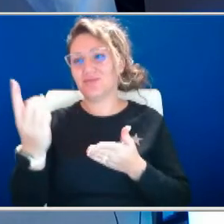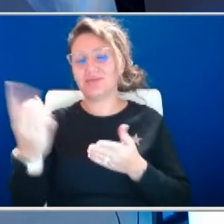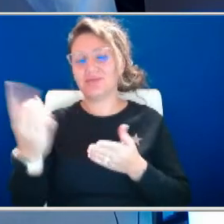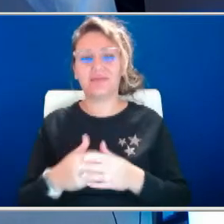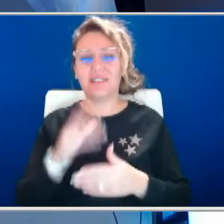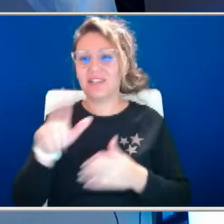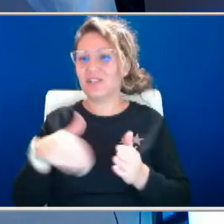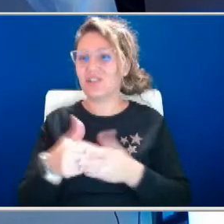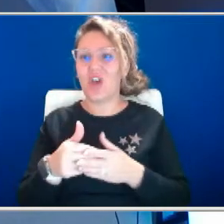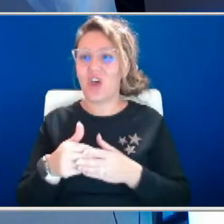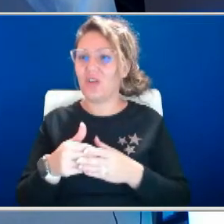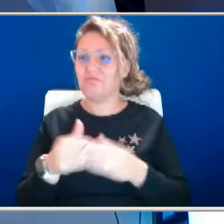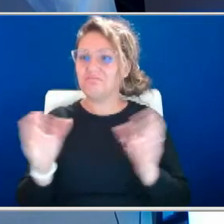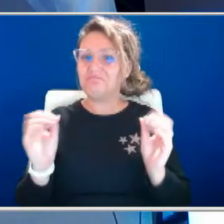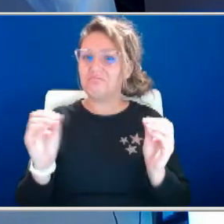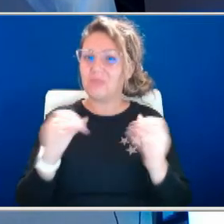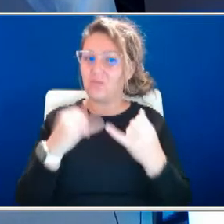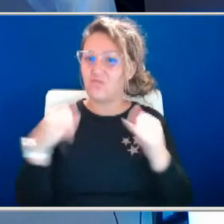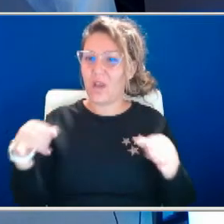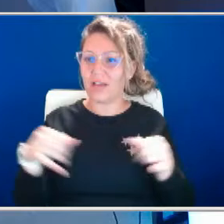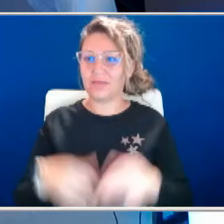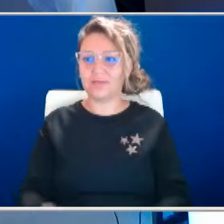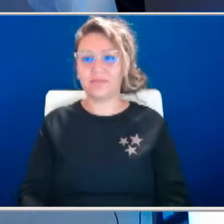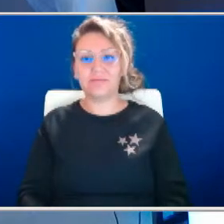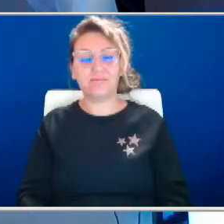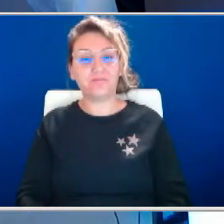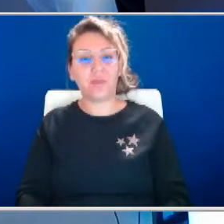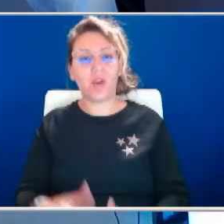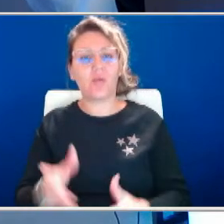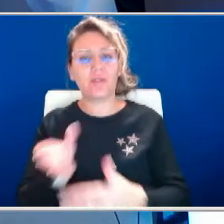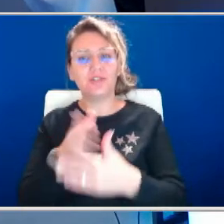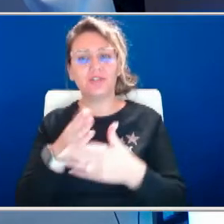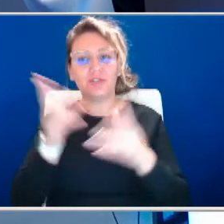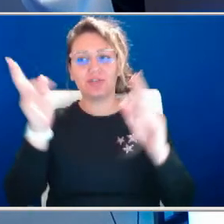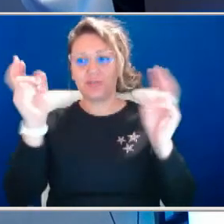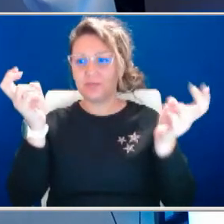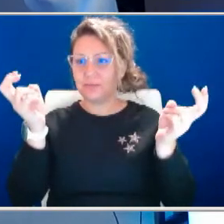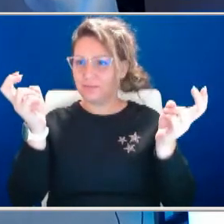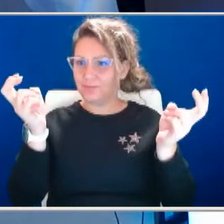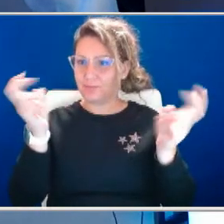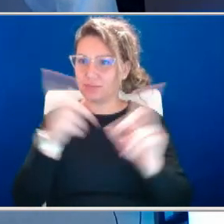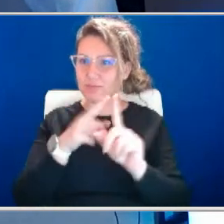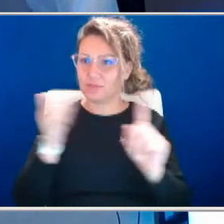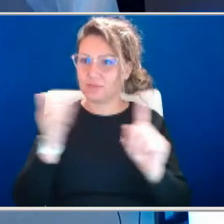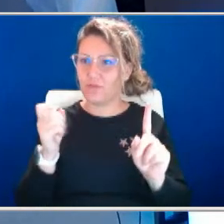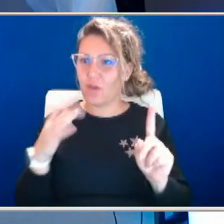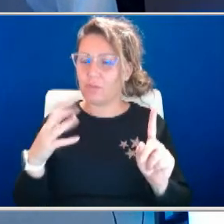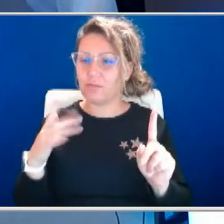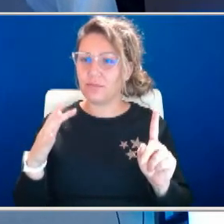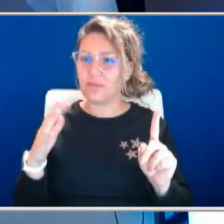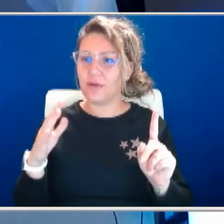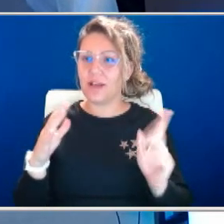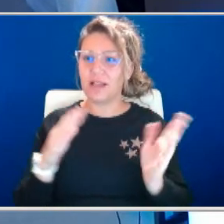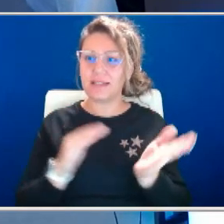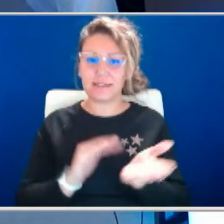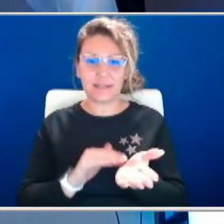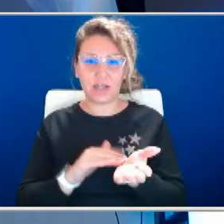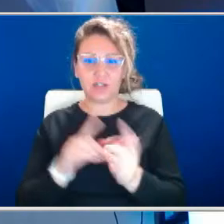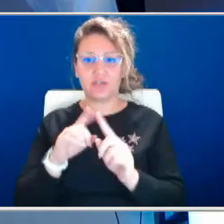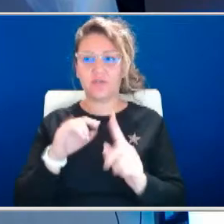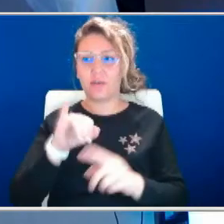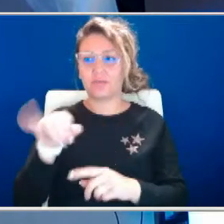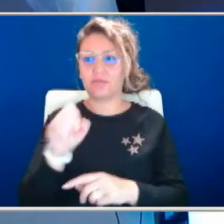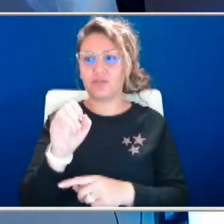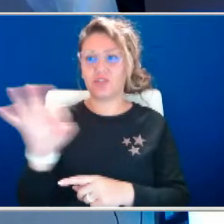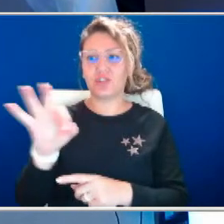wireless and really easy to do. All right, I want to share a quote with you. This comes from a doctor out of Jefferson City. He